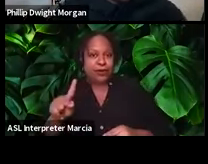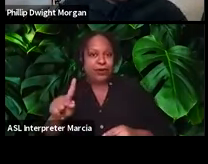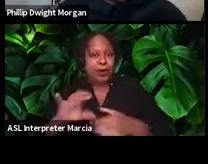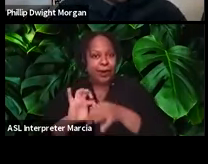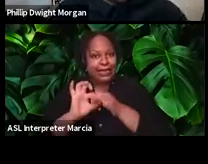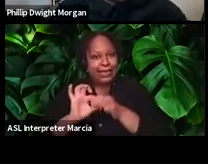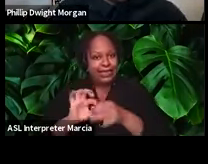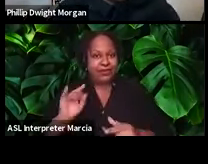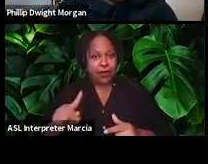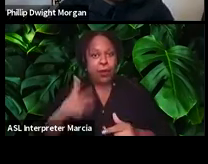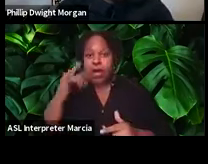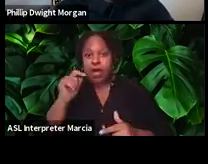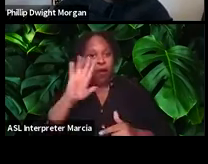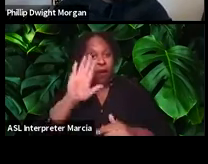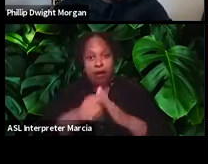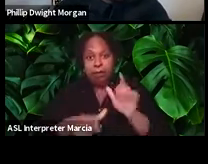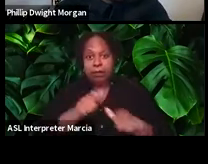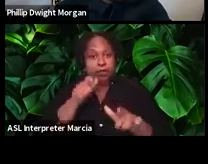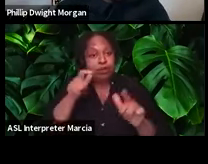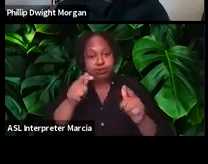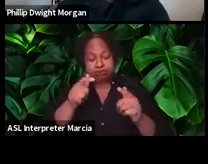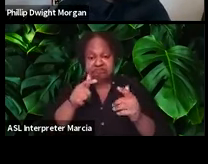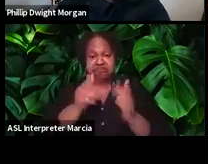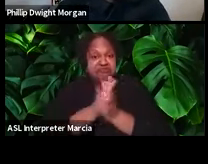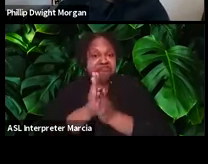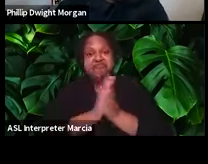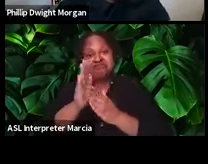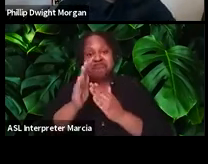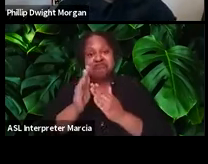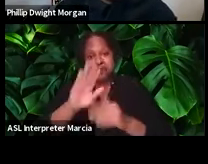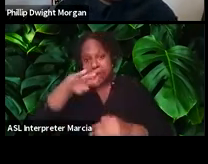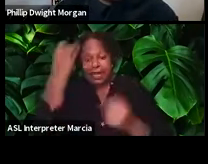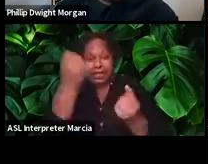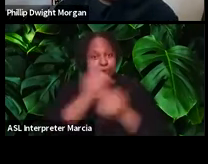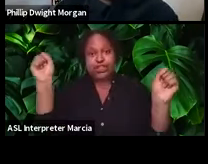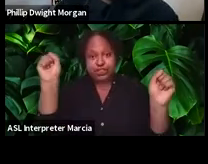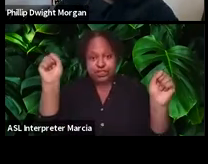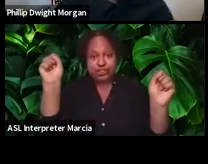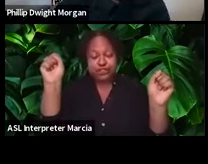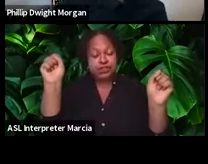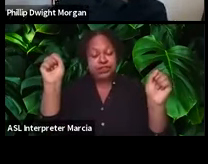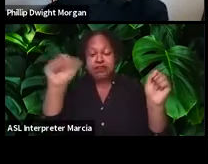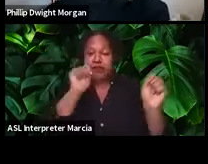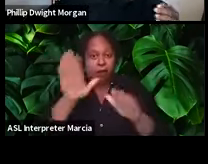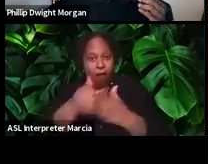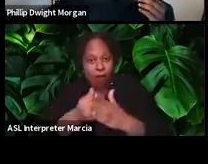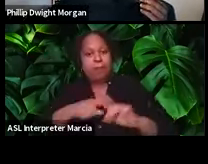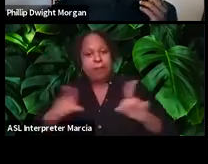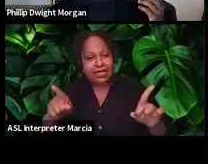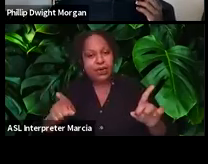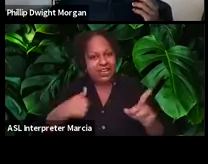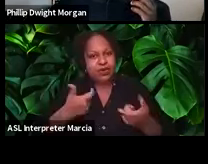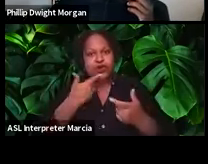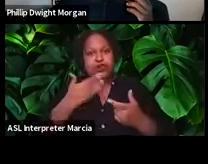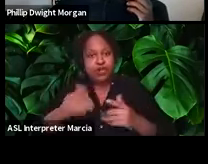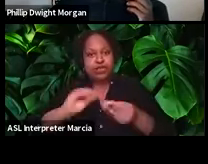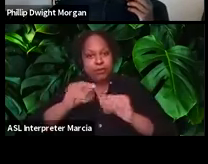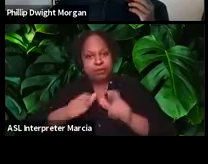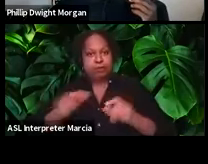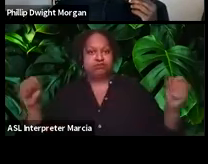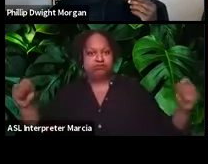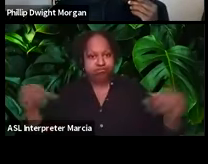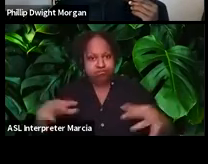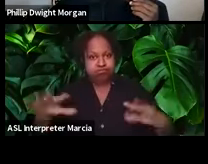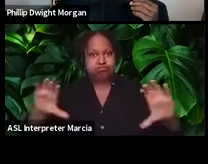Black liberation. That's cool. But there is a critical mass of people that we need to move that train with or without